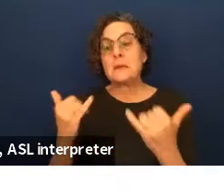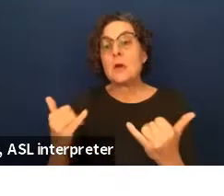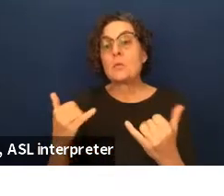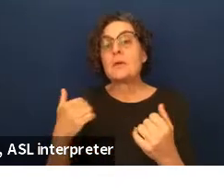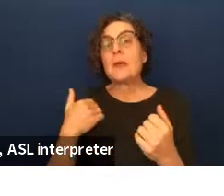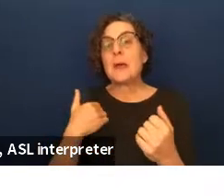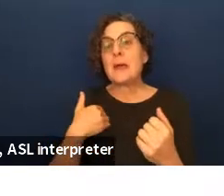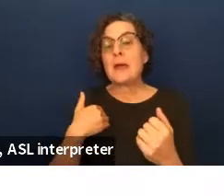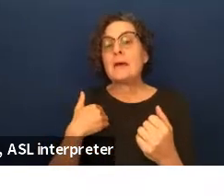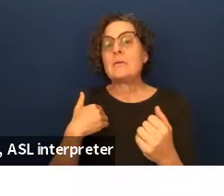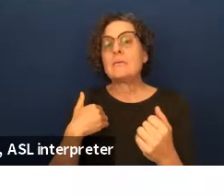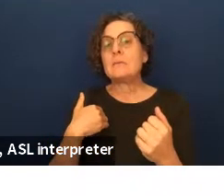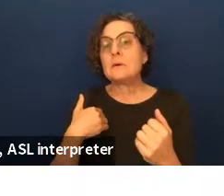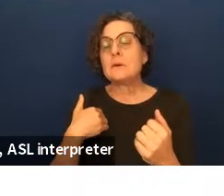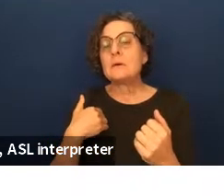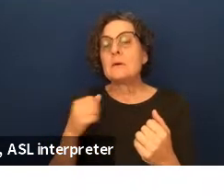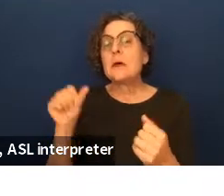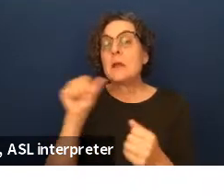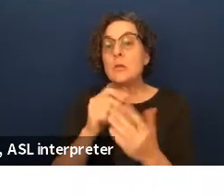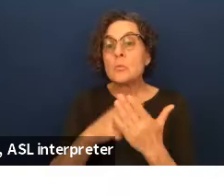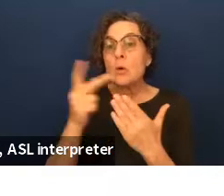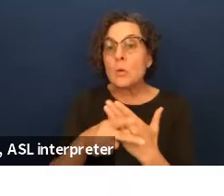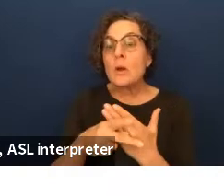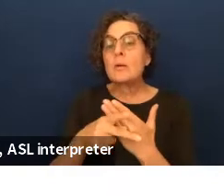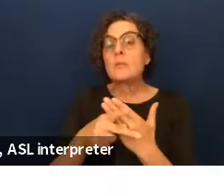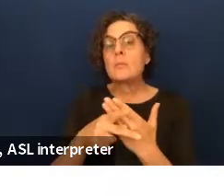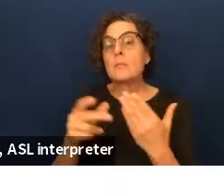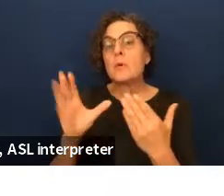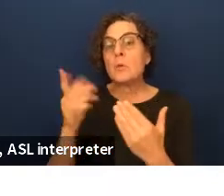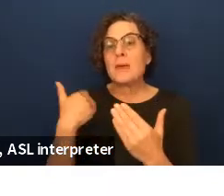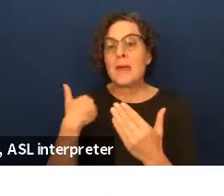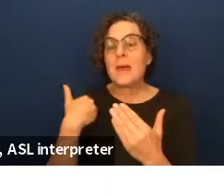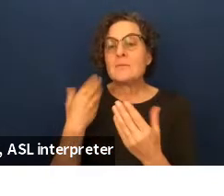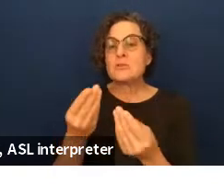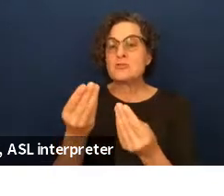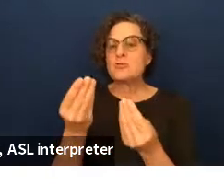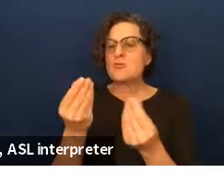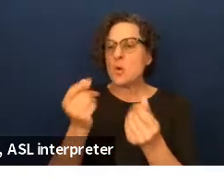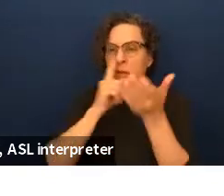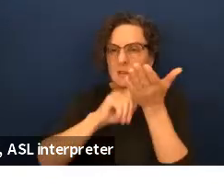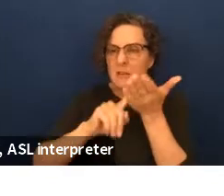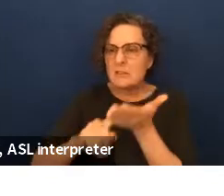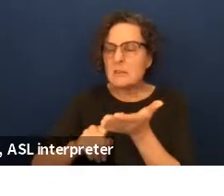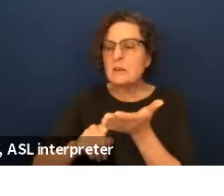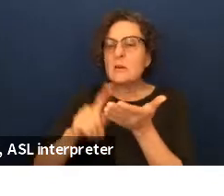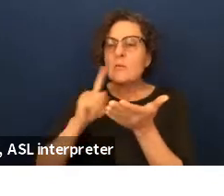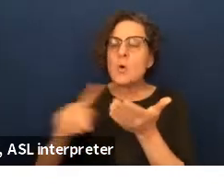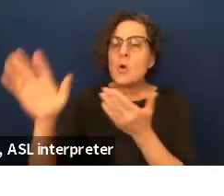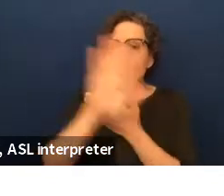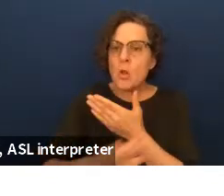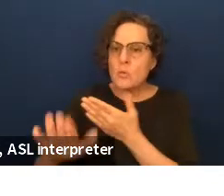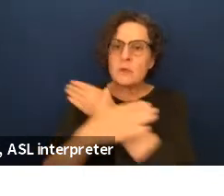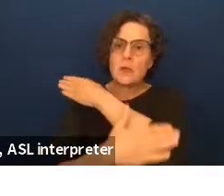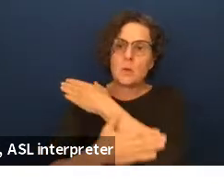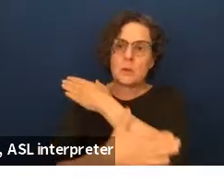also, we'll have soil sampling kind of across the board for the county. So you can use that